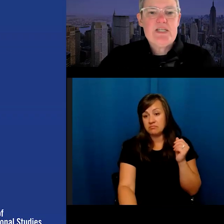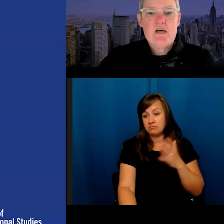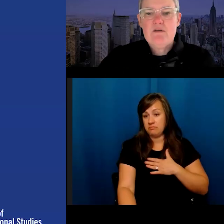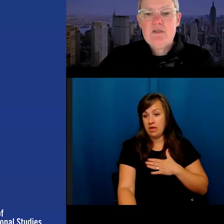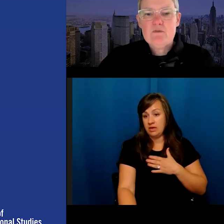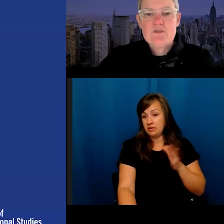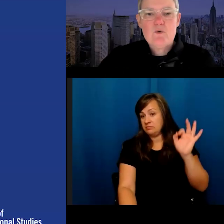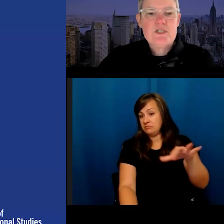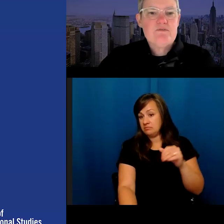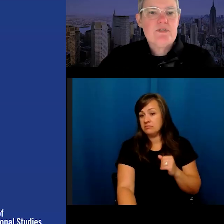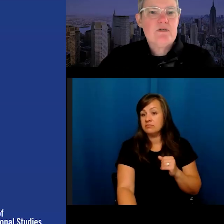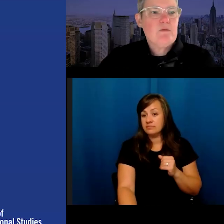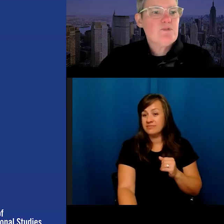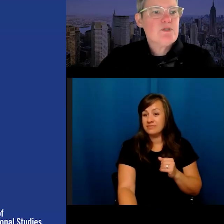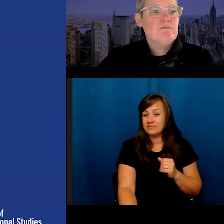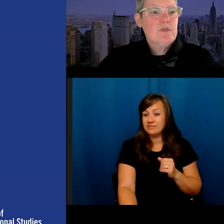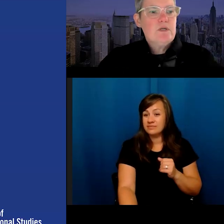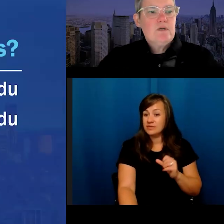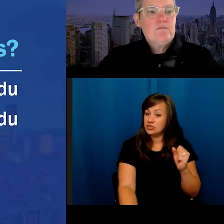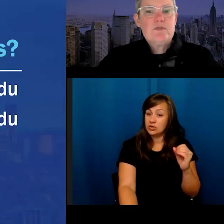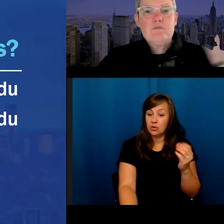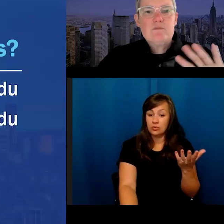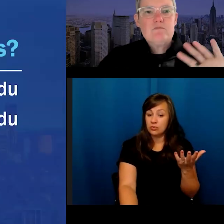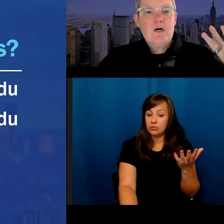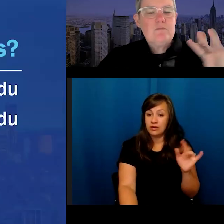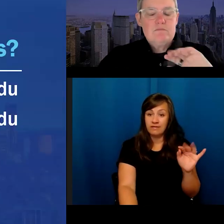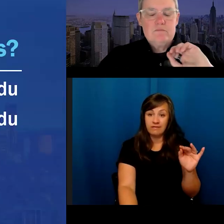my piece of it. So we'll see if there some